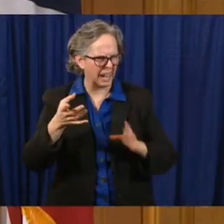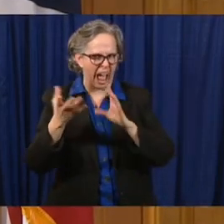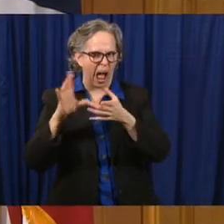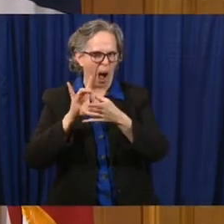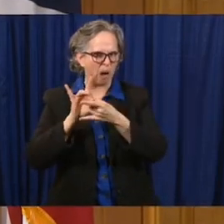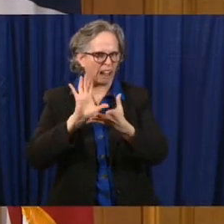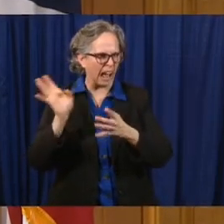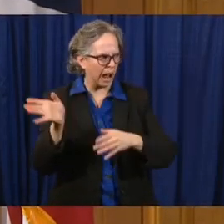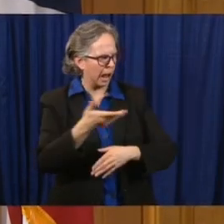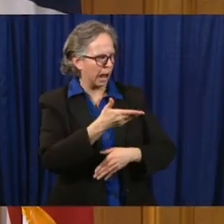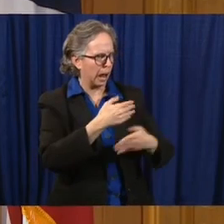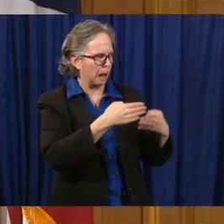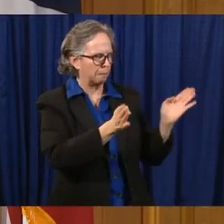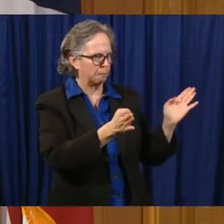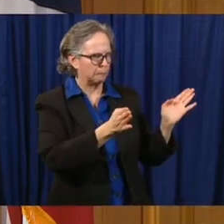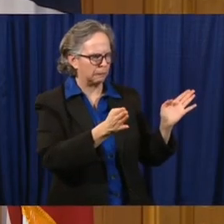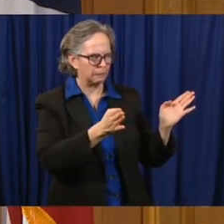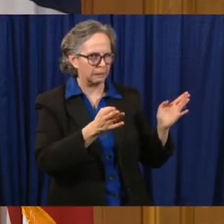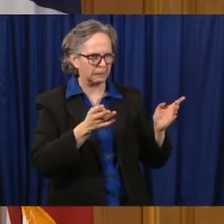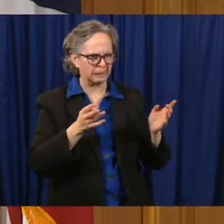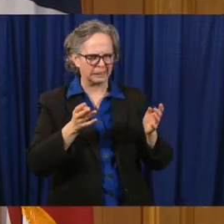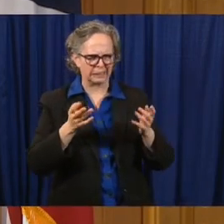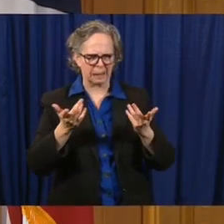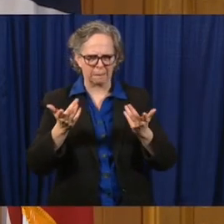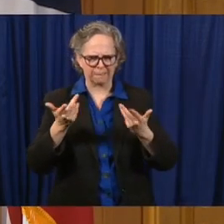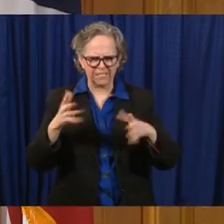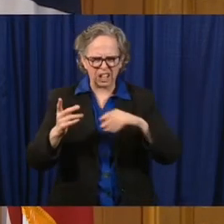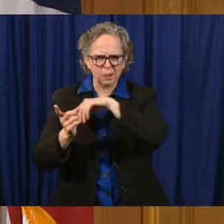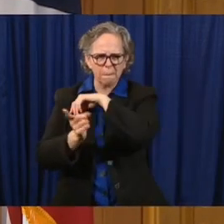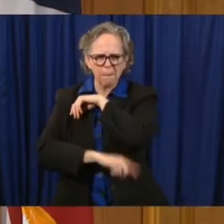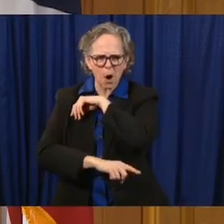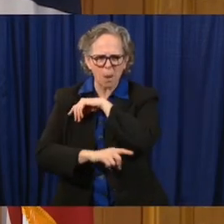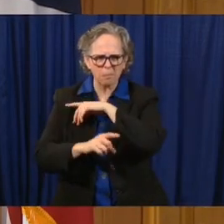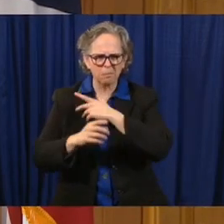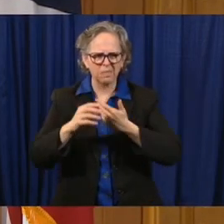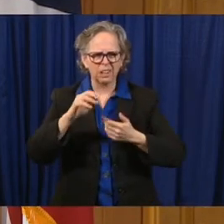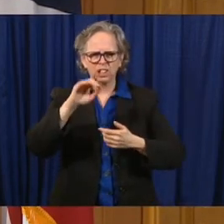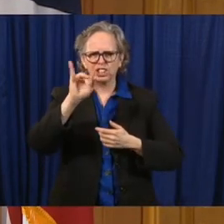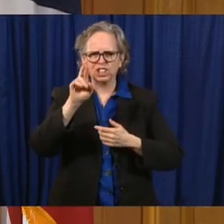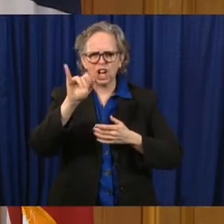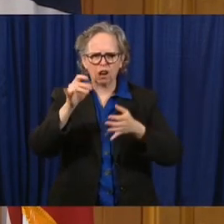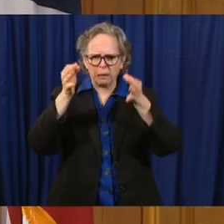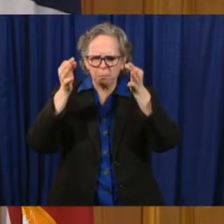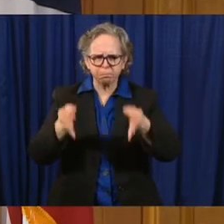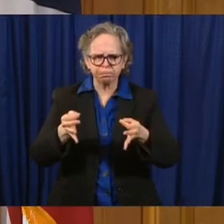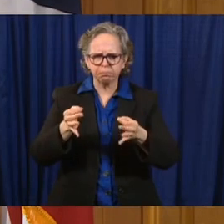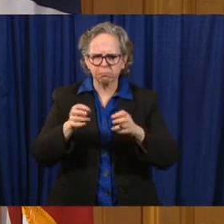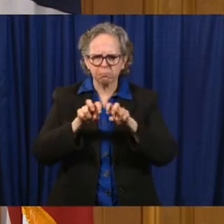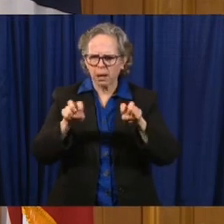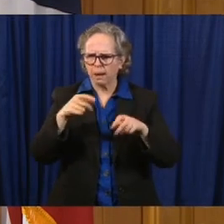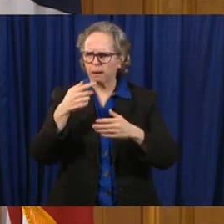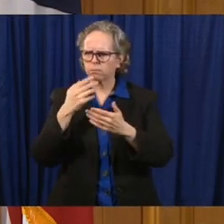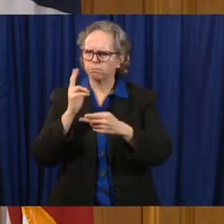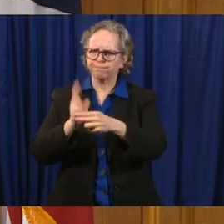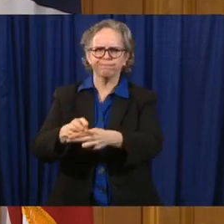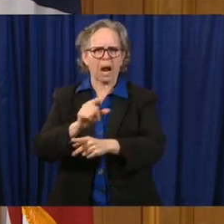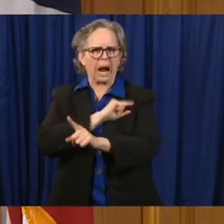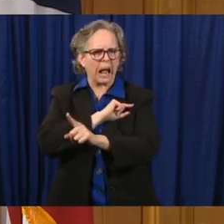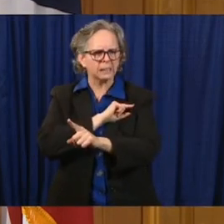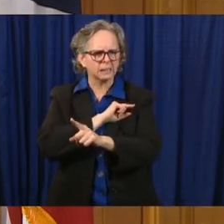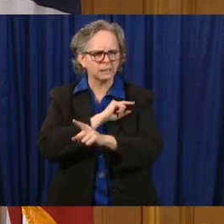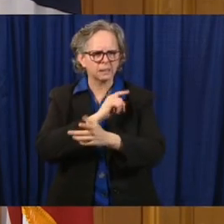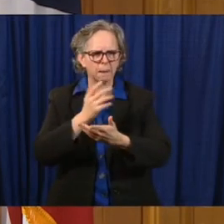them, a jury that convicted them, a parole board that may have heard their case. And so when you